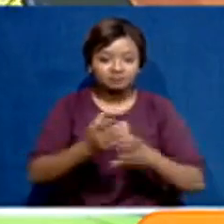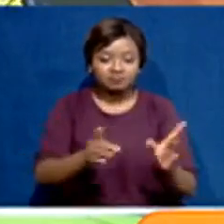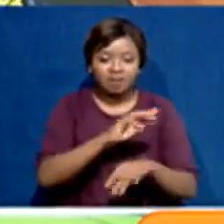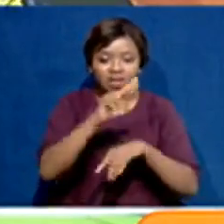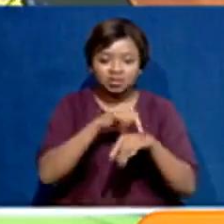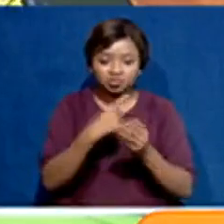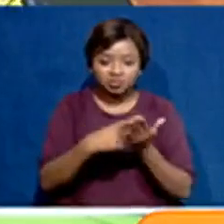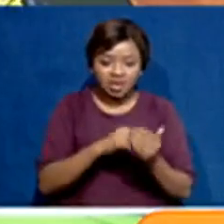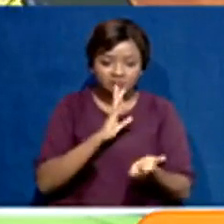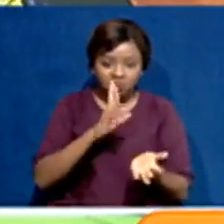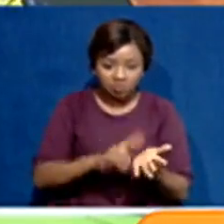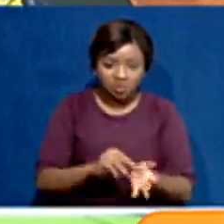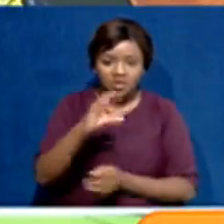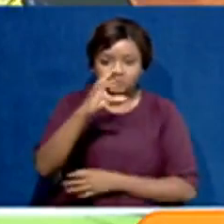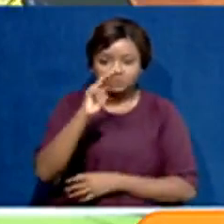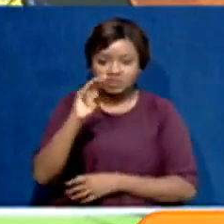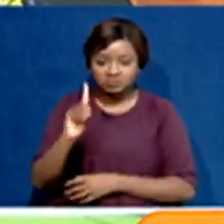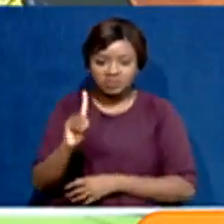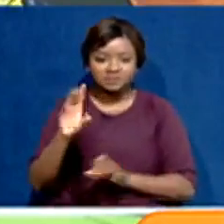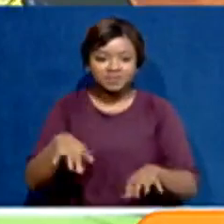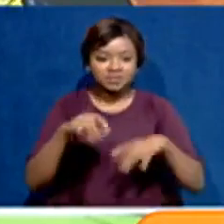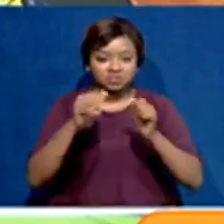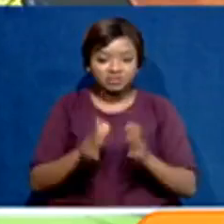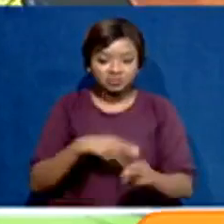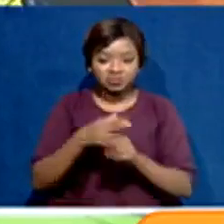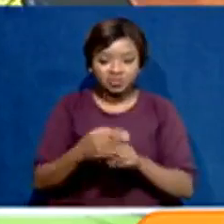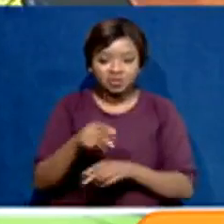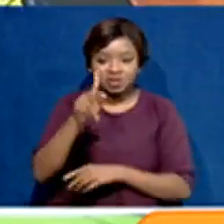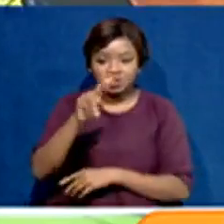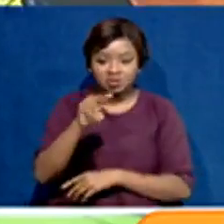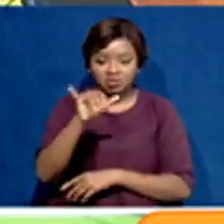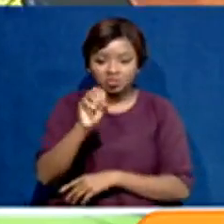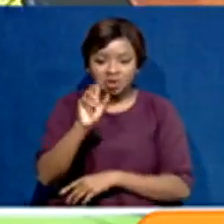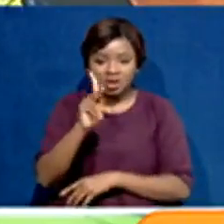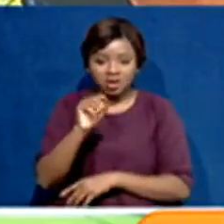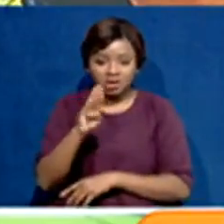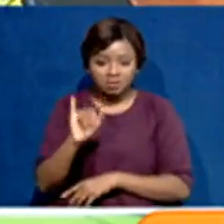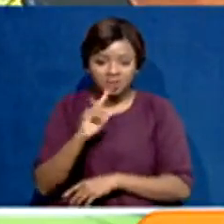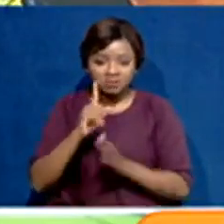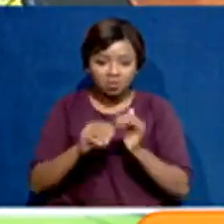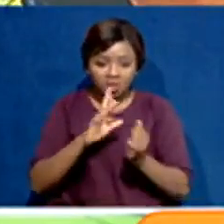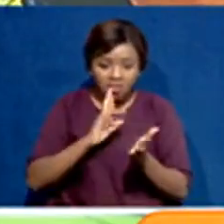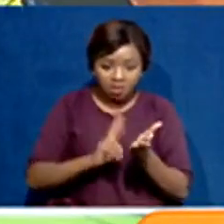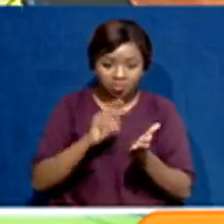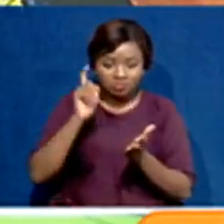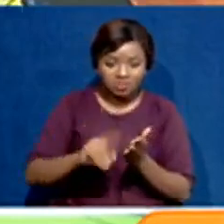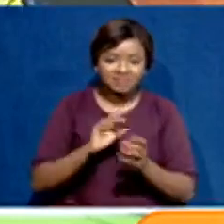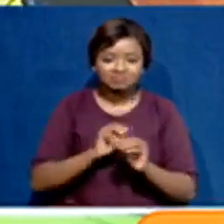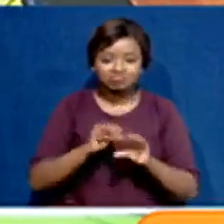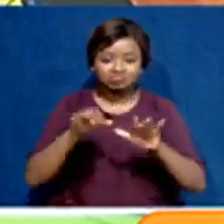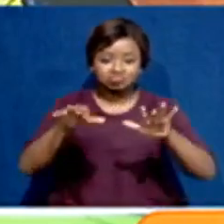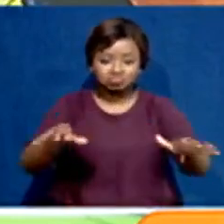plan for the National Dialogue Report. CMD chairperson Priscila Nyokabi says the report must reach a